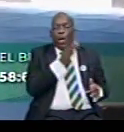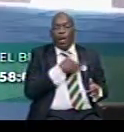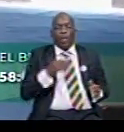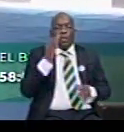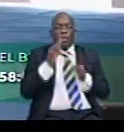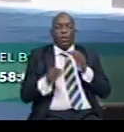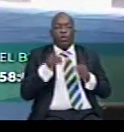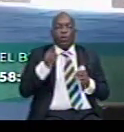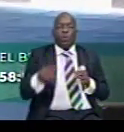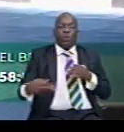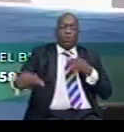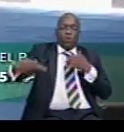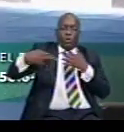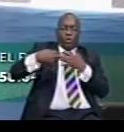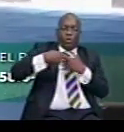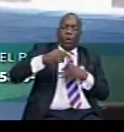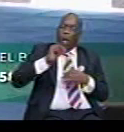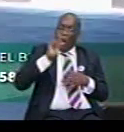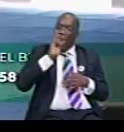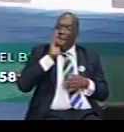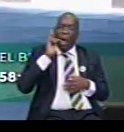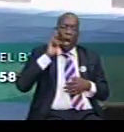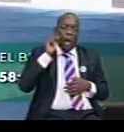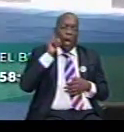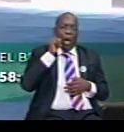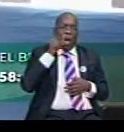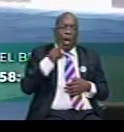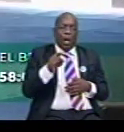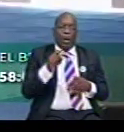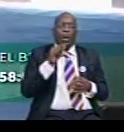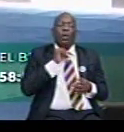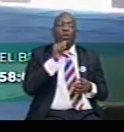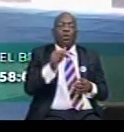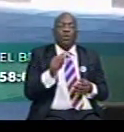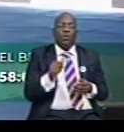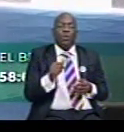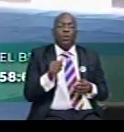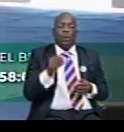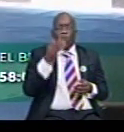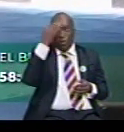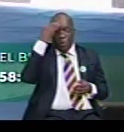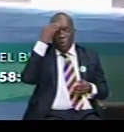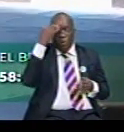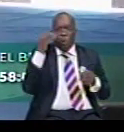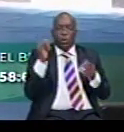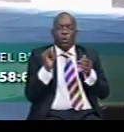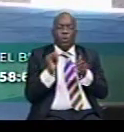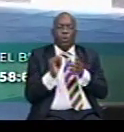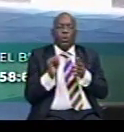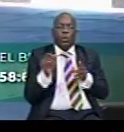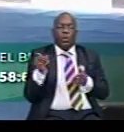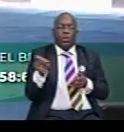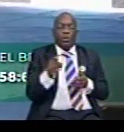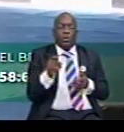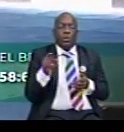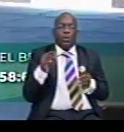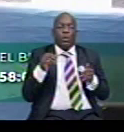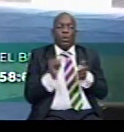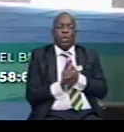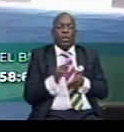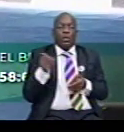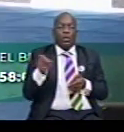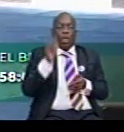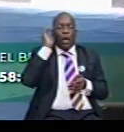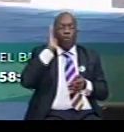her not, know thou that thou shalt surely die, thou and all